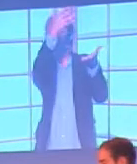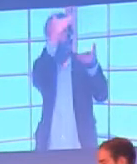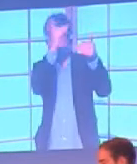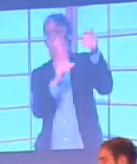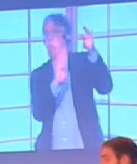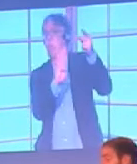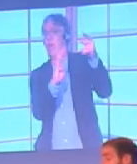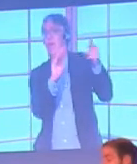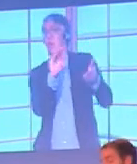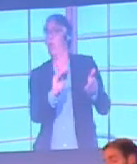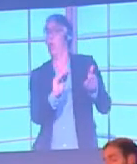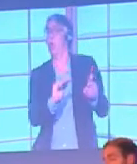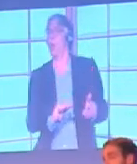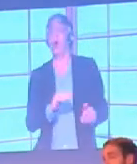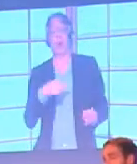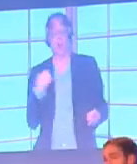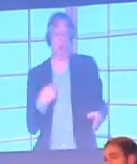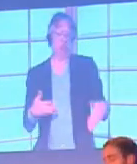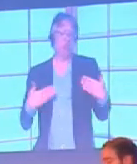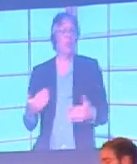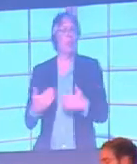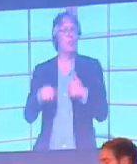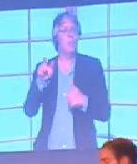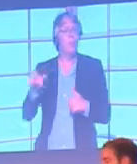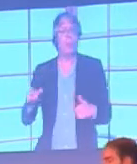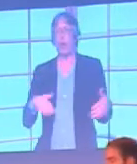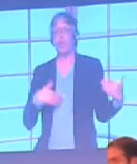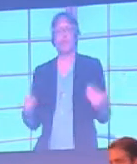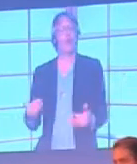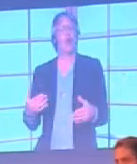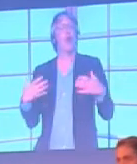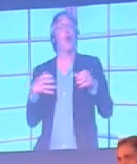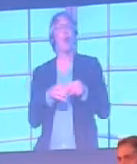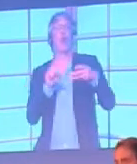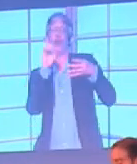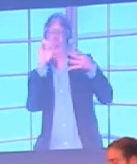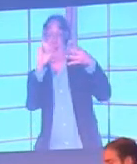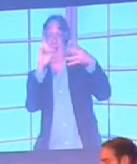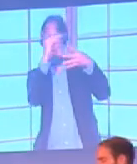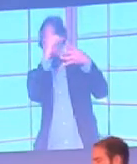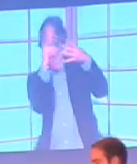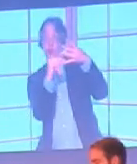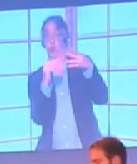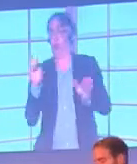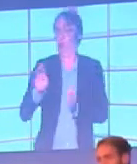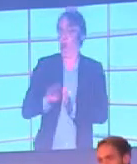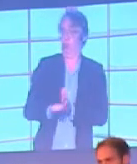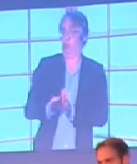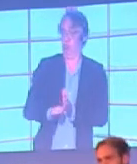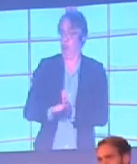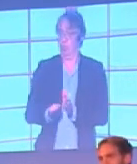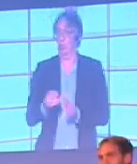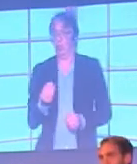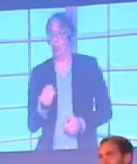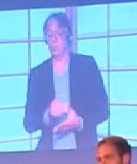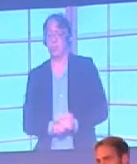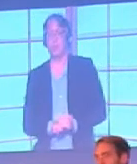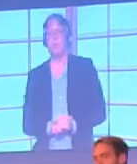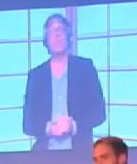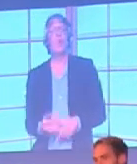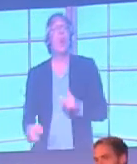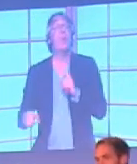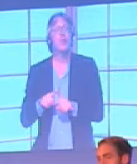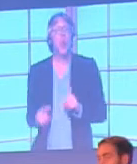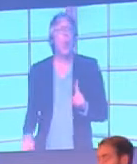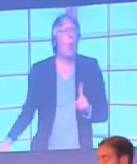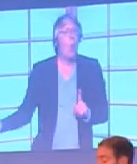big effort. And on top of that, every disabled fan will come or can come with a free